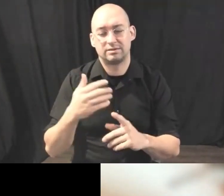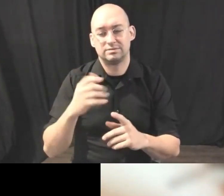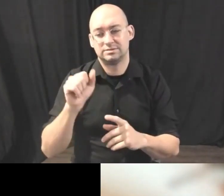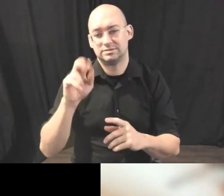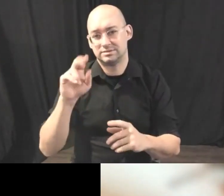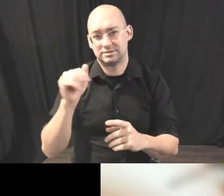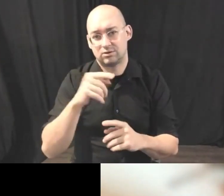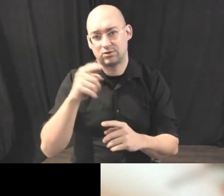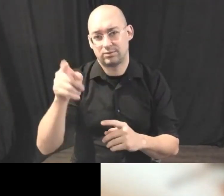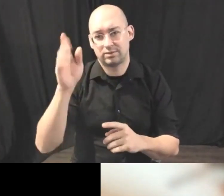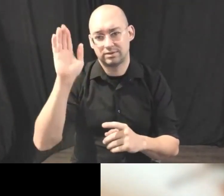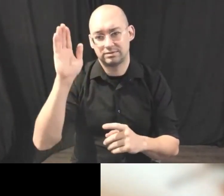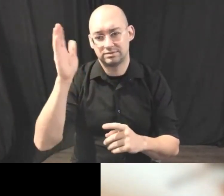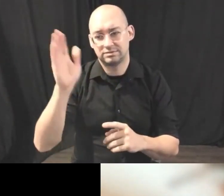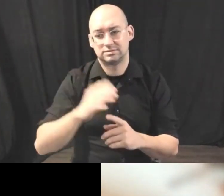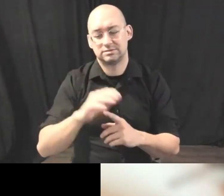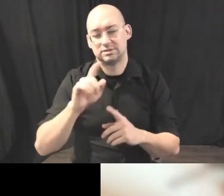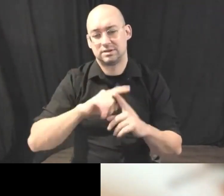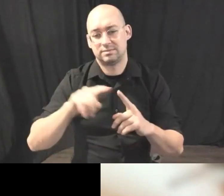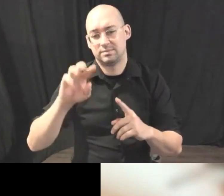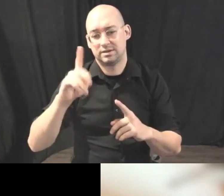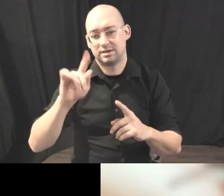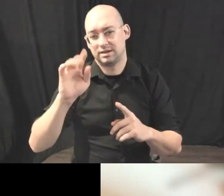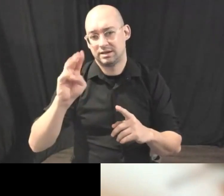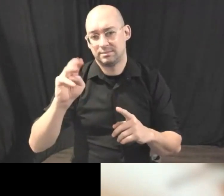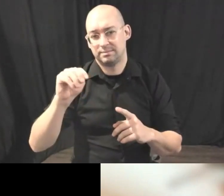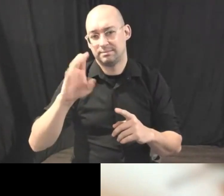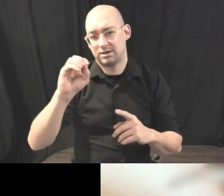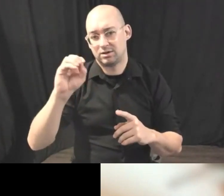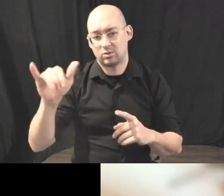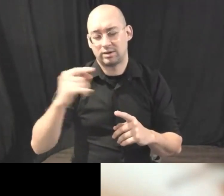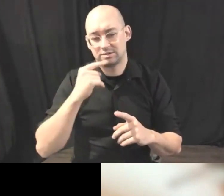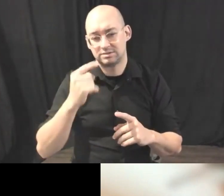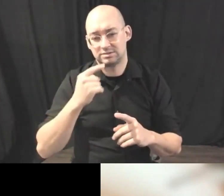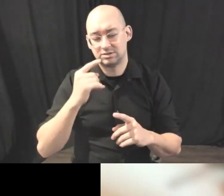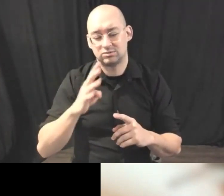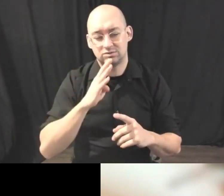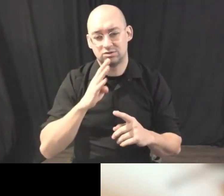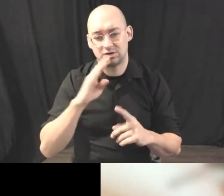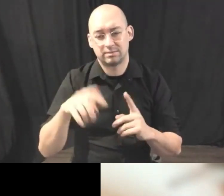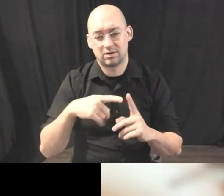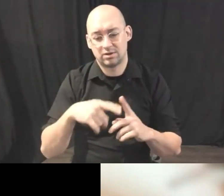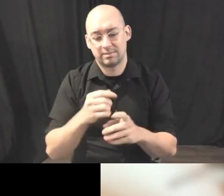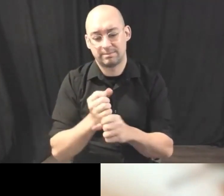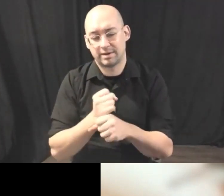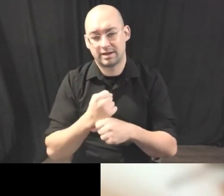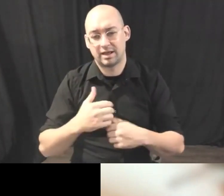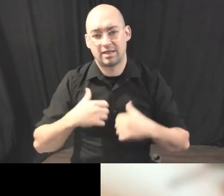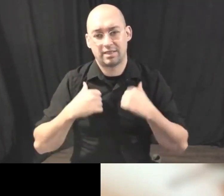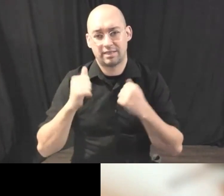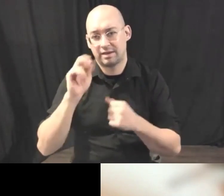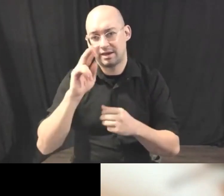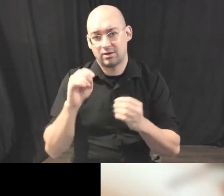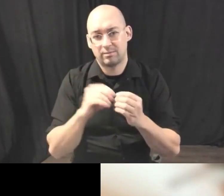presentation, but also with Kim McCoy Wade when she was here, when she was talking about making healthcare more affordable, and I